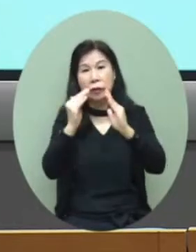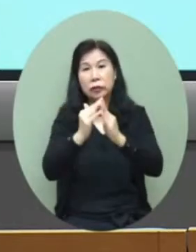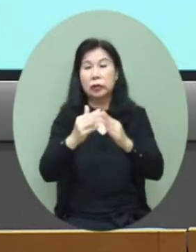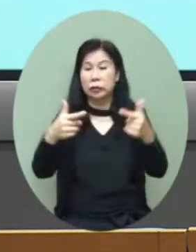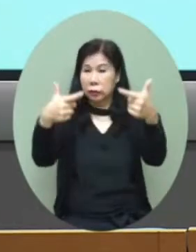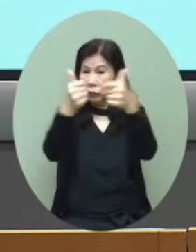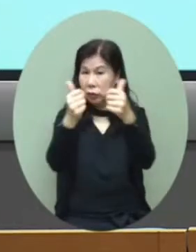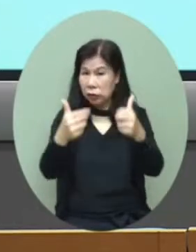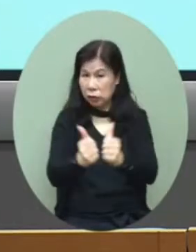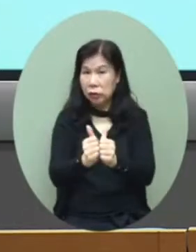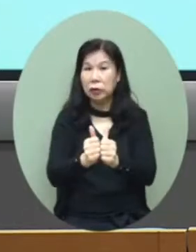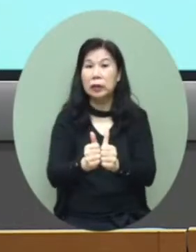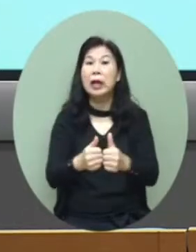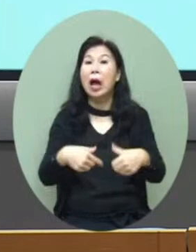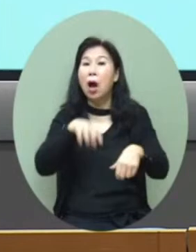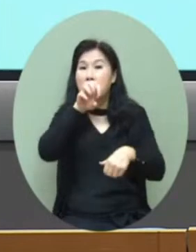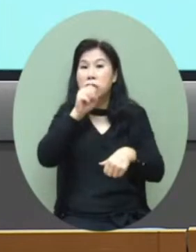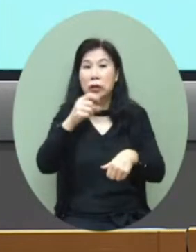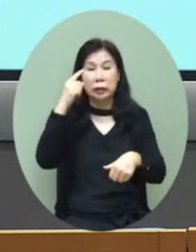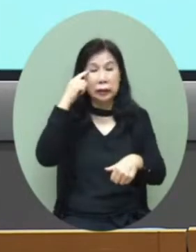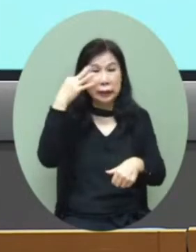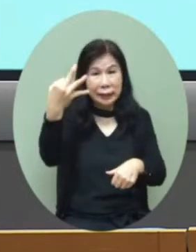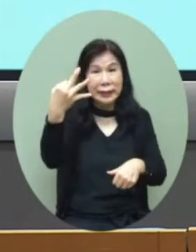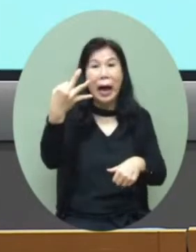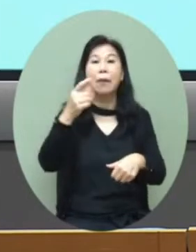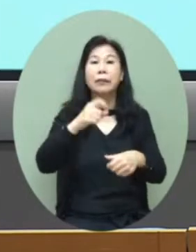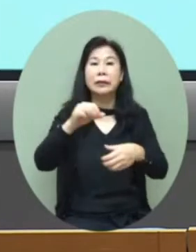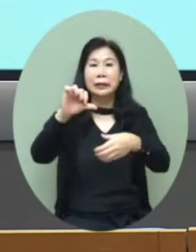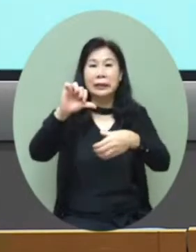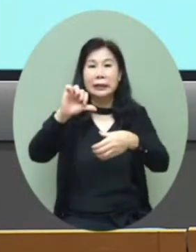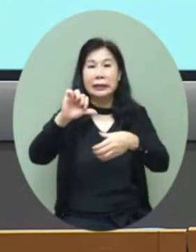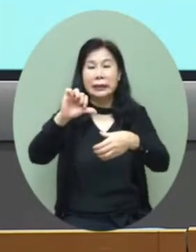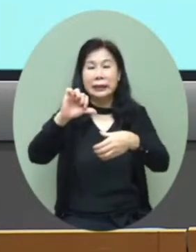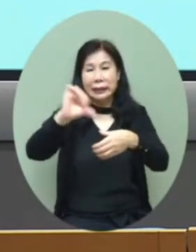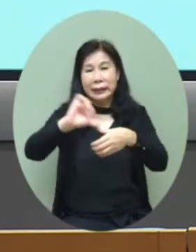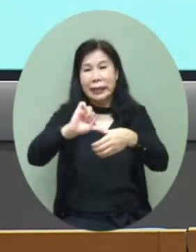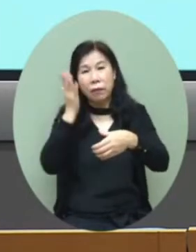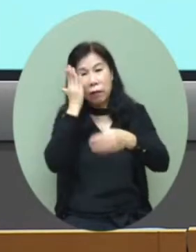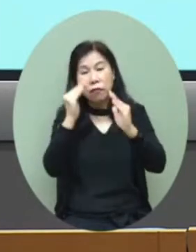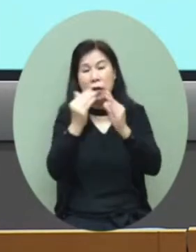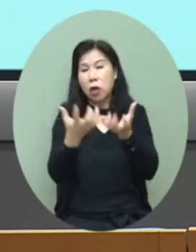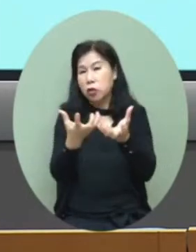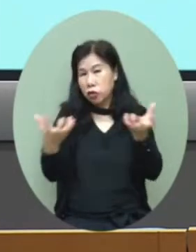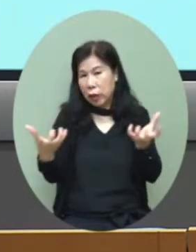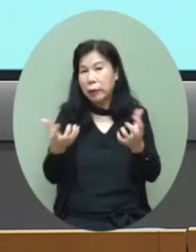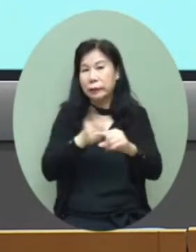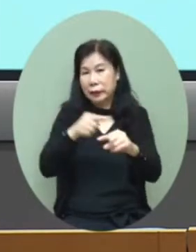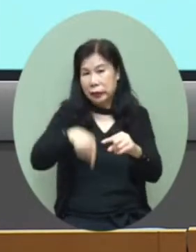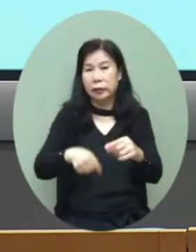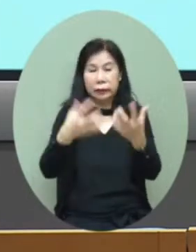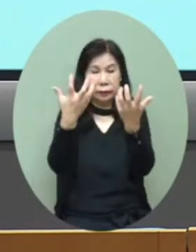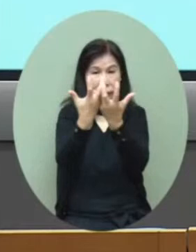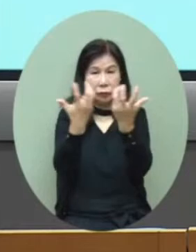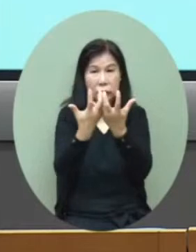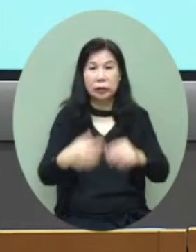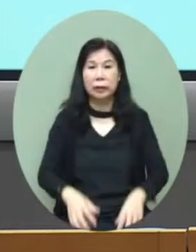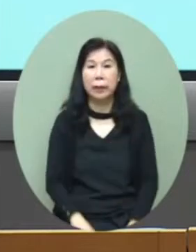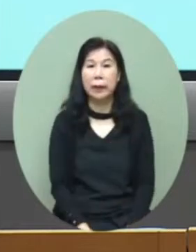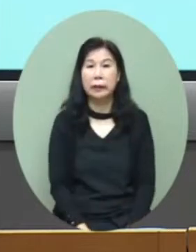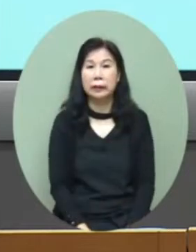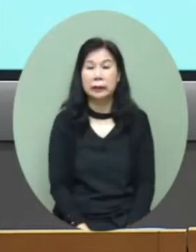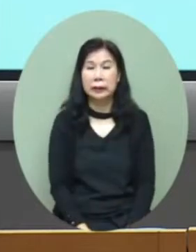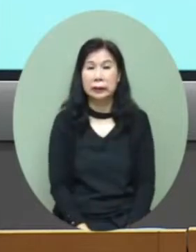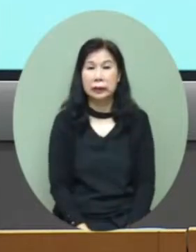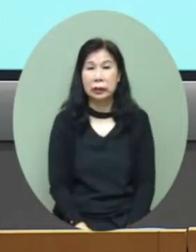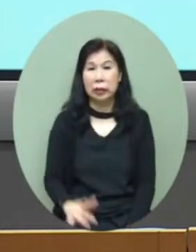to spend 72 hours in hotel quarantine. So it is definitely in line with the 3-day quarantine requirement.